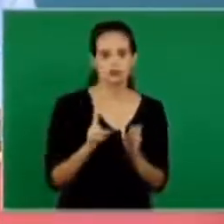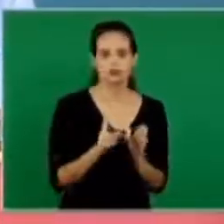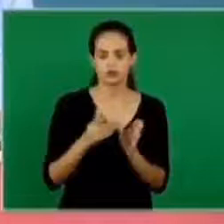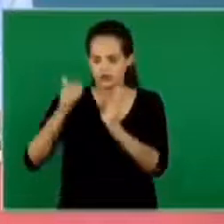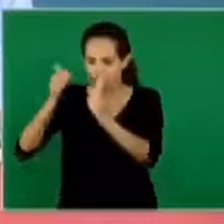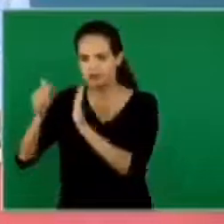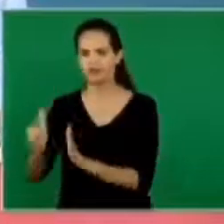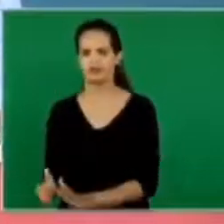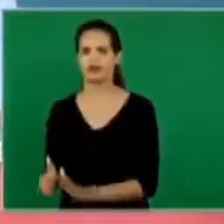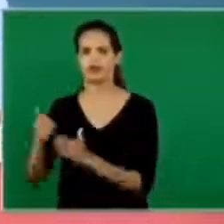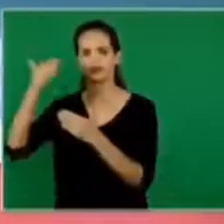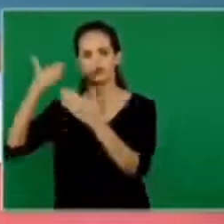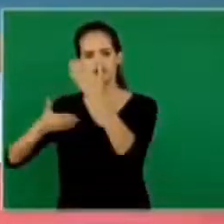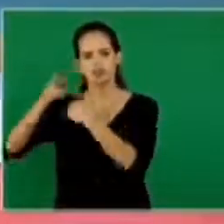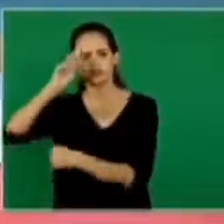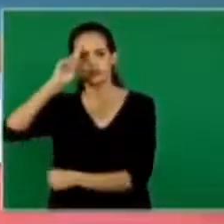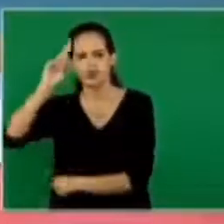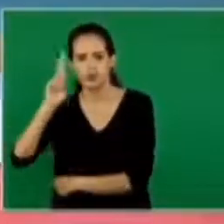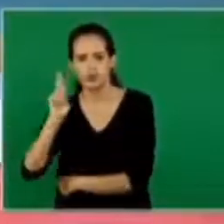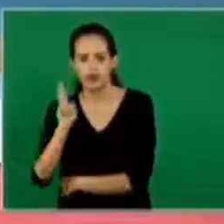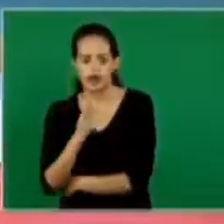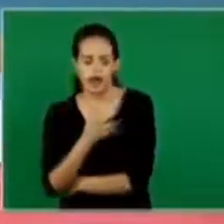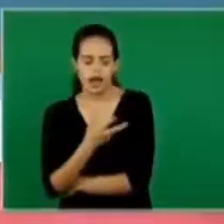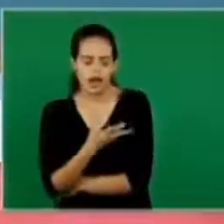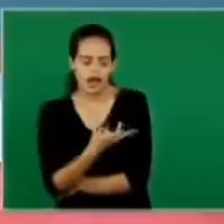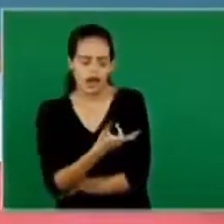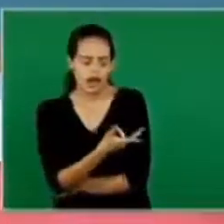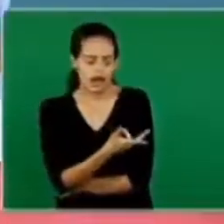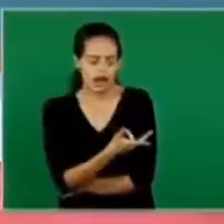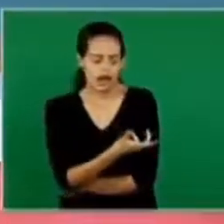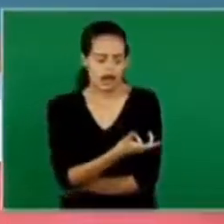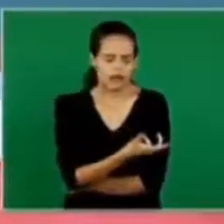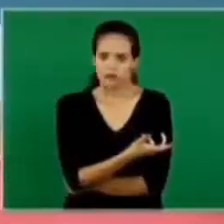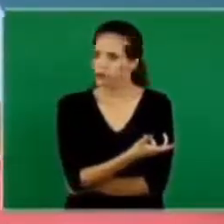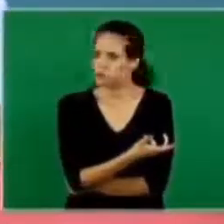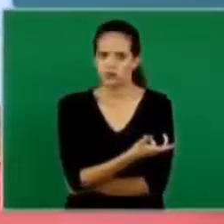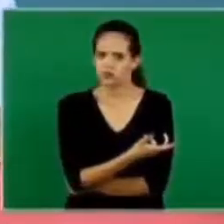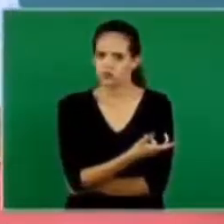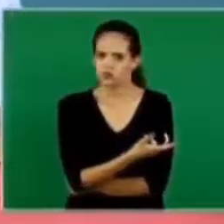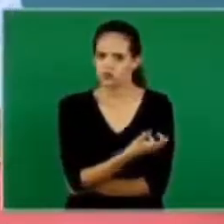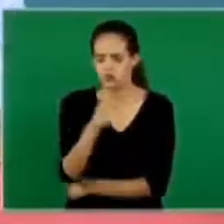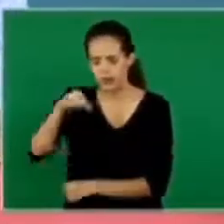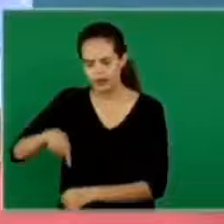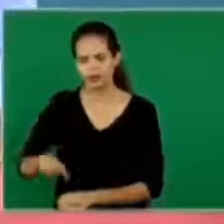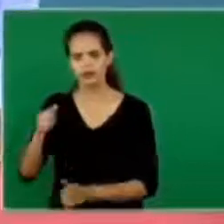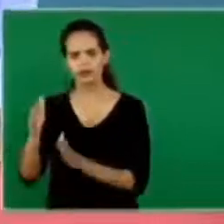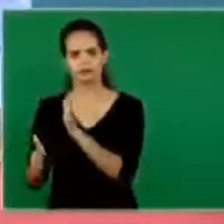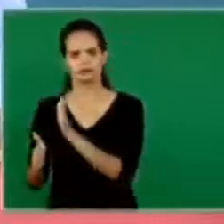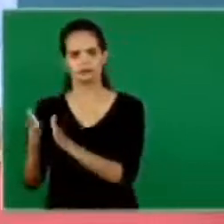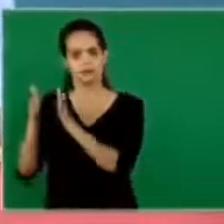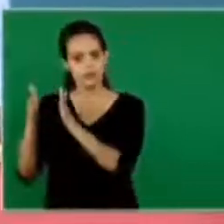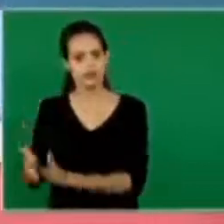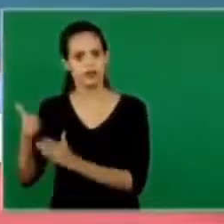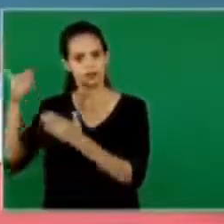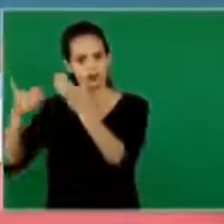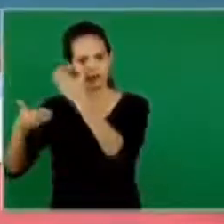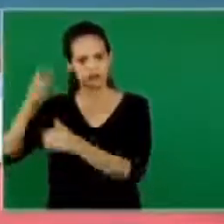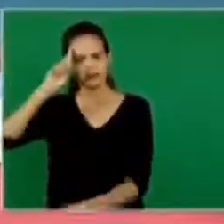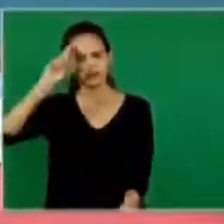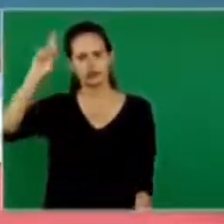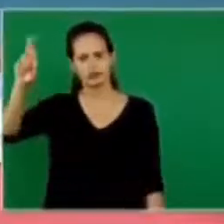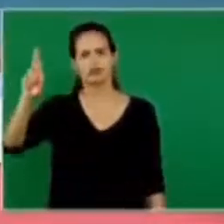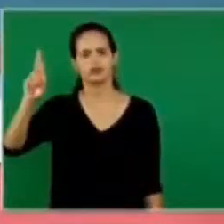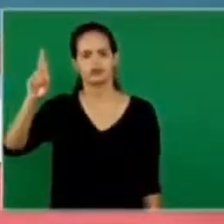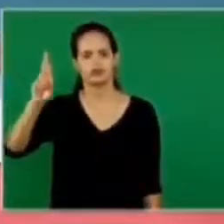inconstant youth. You're going to be a servant and study in the presence of the Lord. You're going to be changed. Your name is no longer